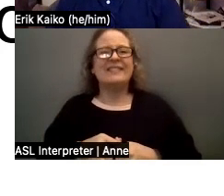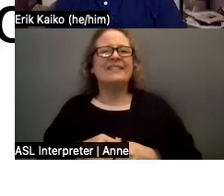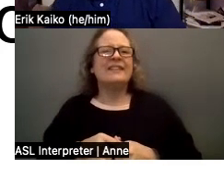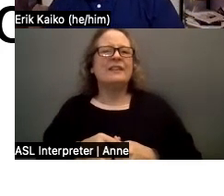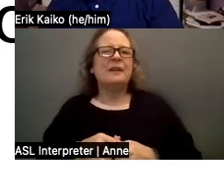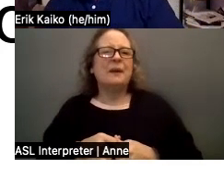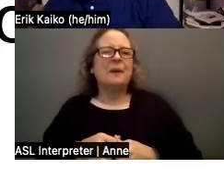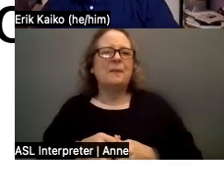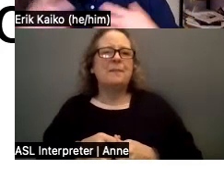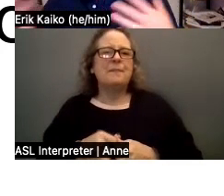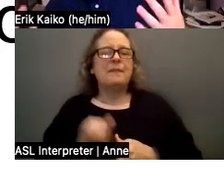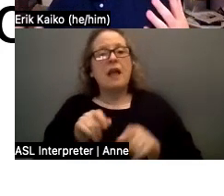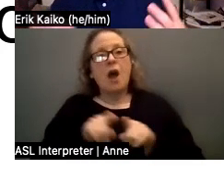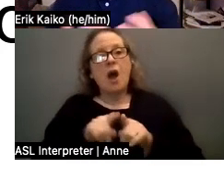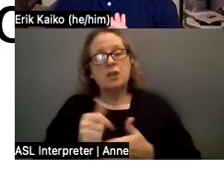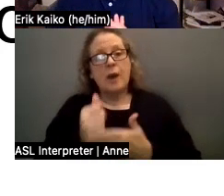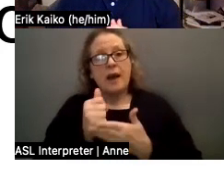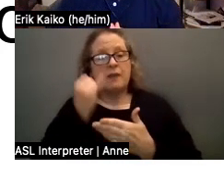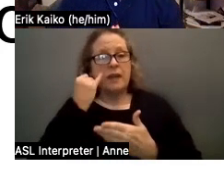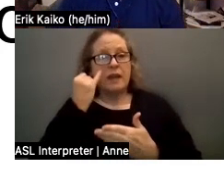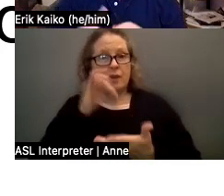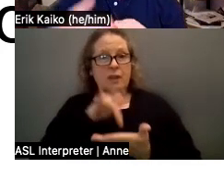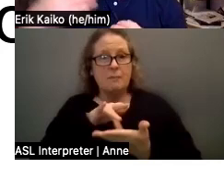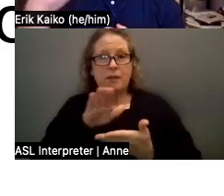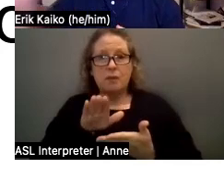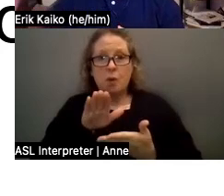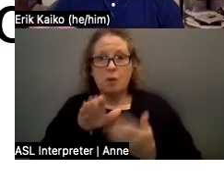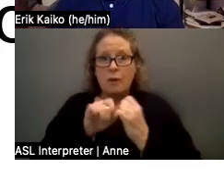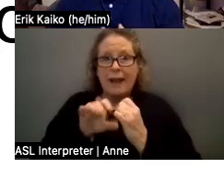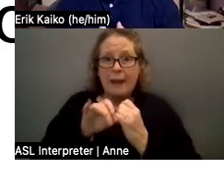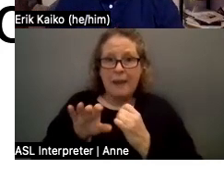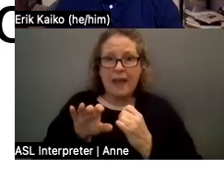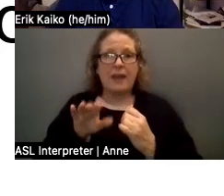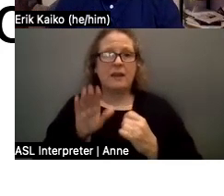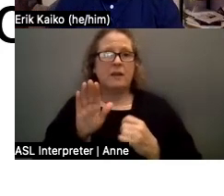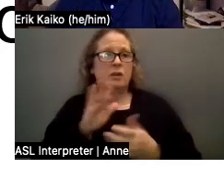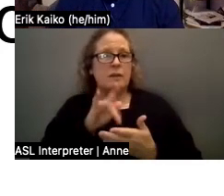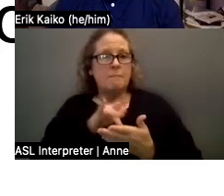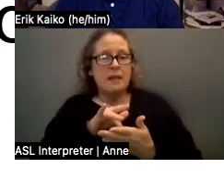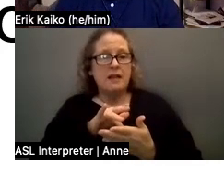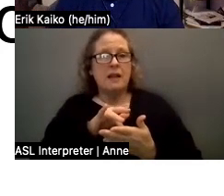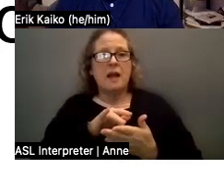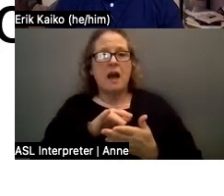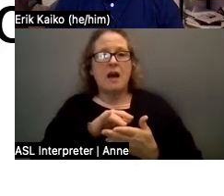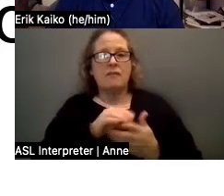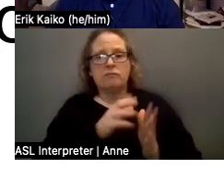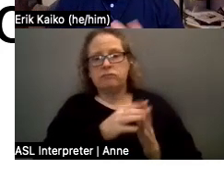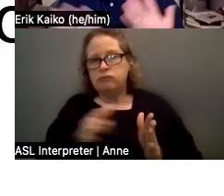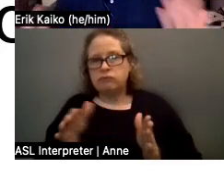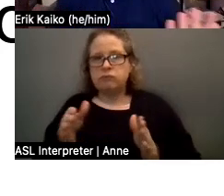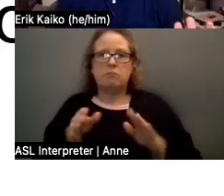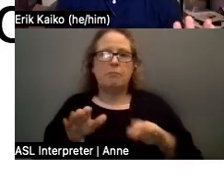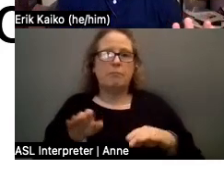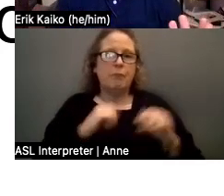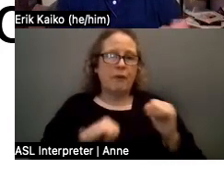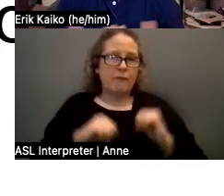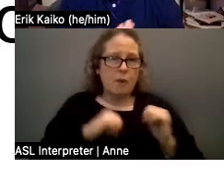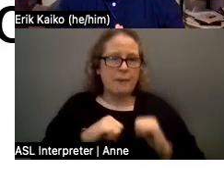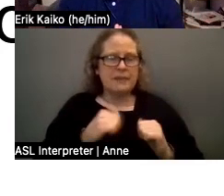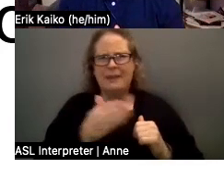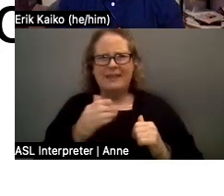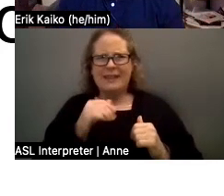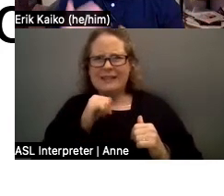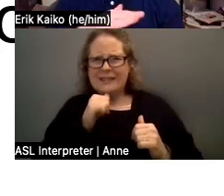This is also helpful if you're in the middle of your own campaign, if you're in the middle of a run of performances and things are not hitting as you want them